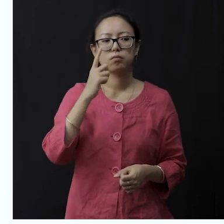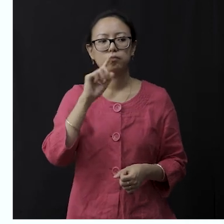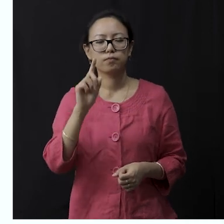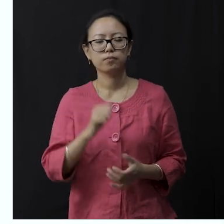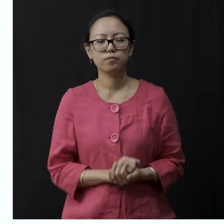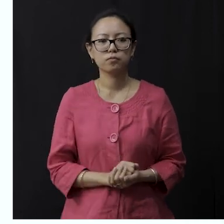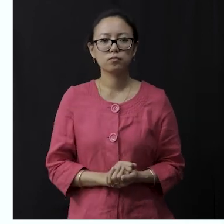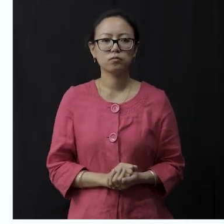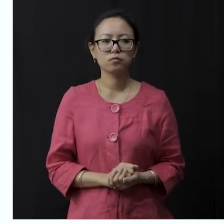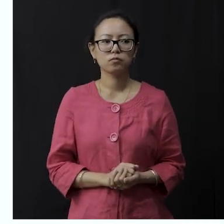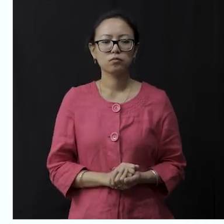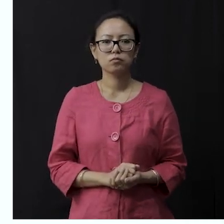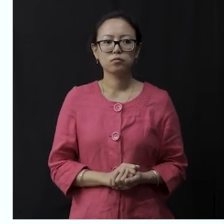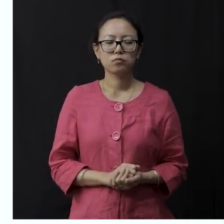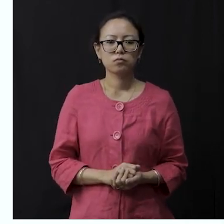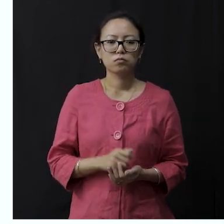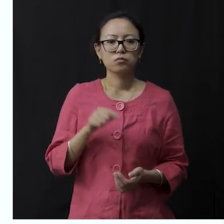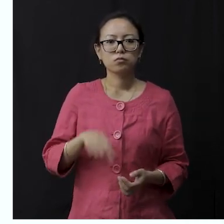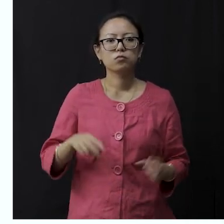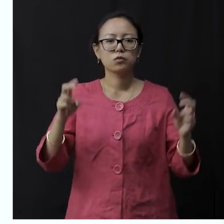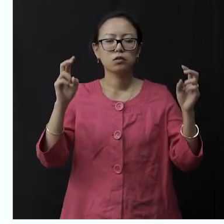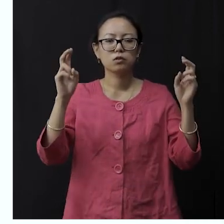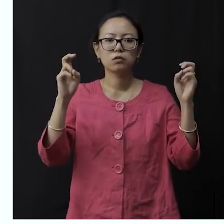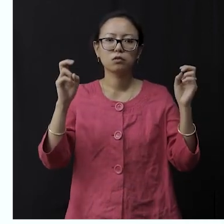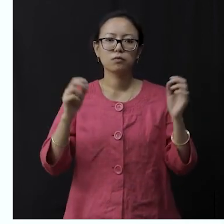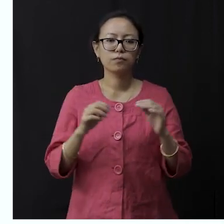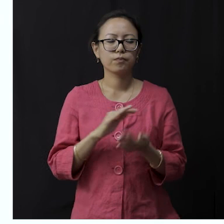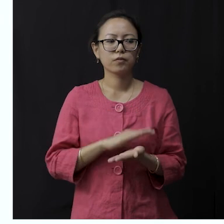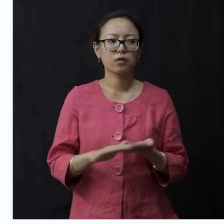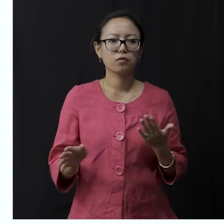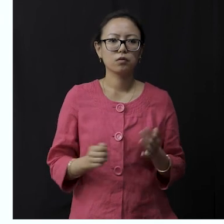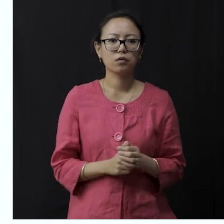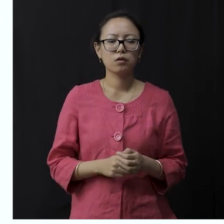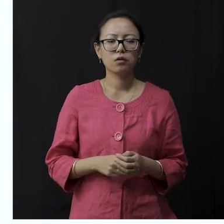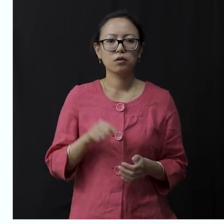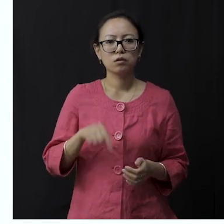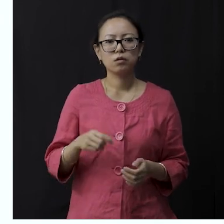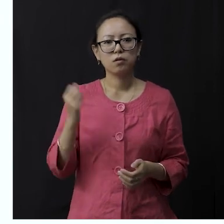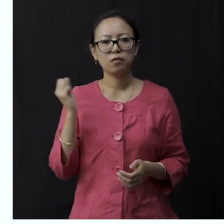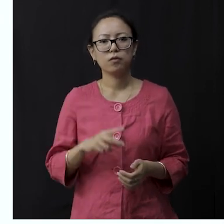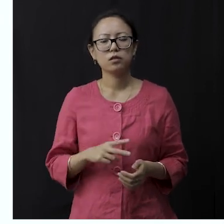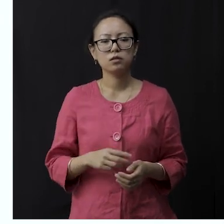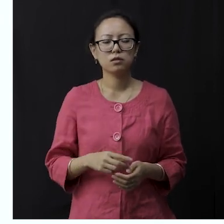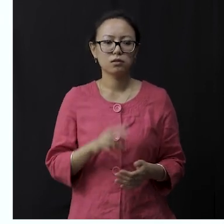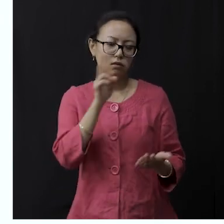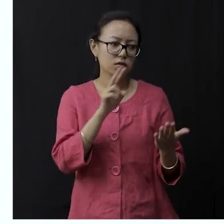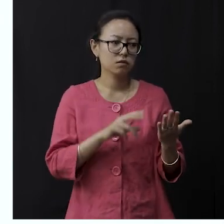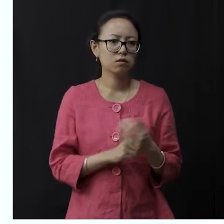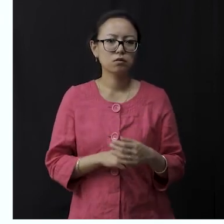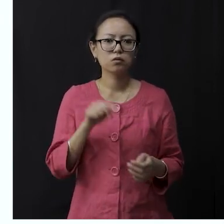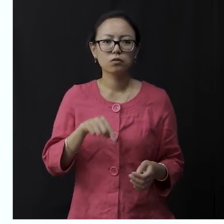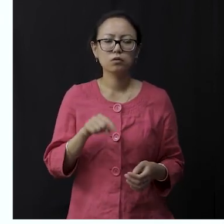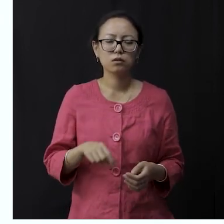of this topic, this chapter. Let's go a quick revision. What have you learned today? What have you learned